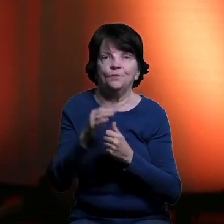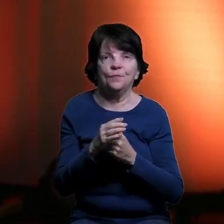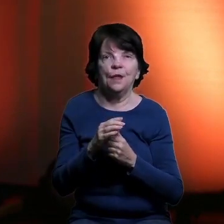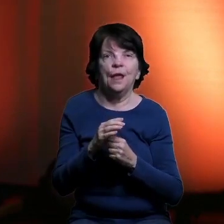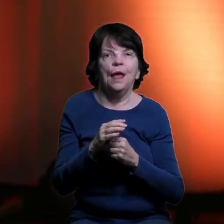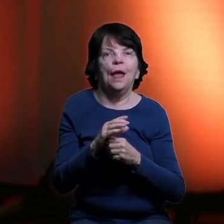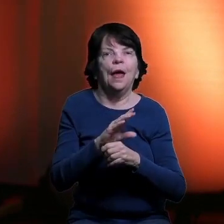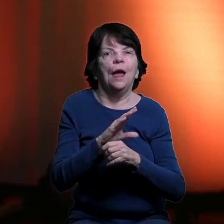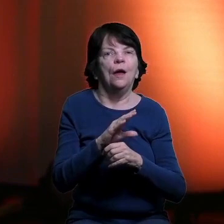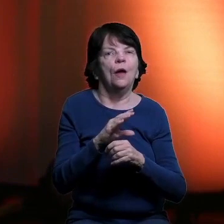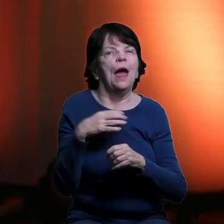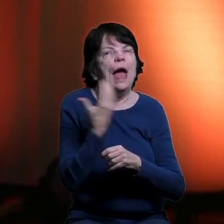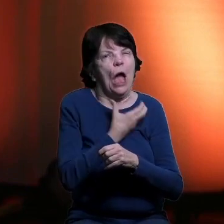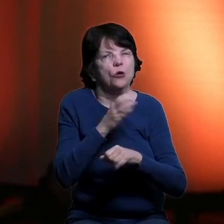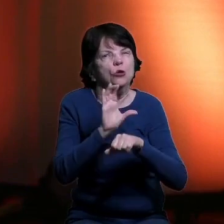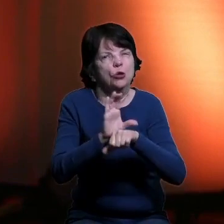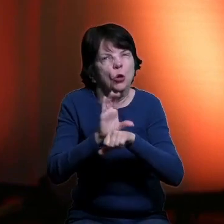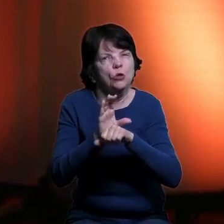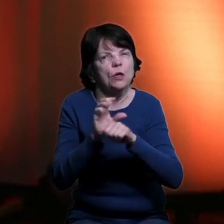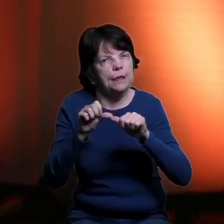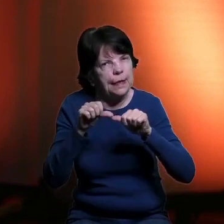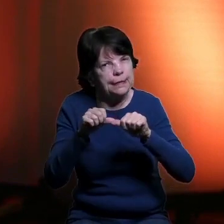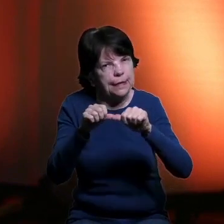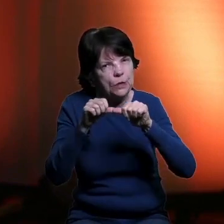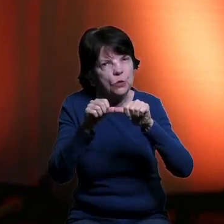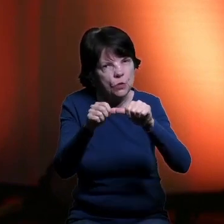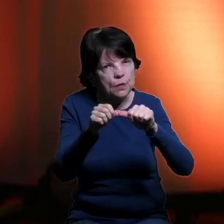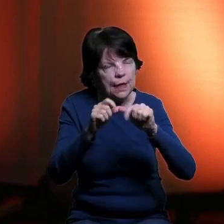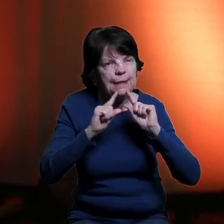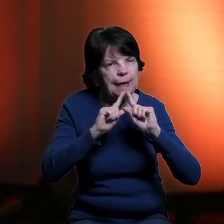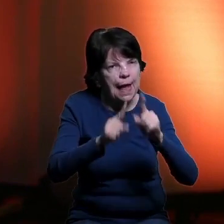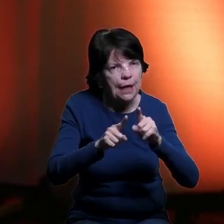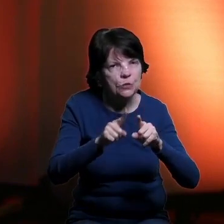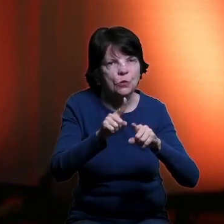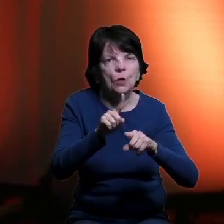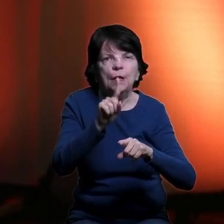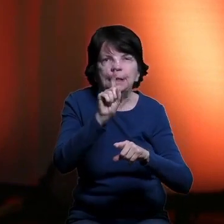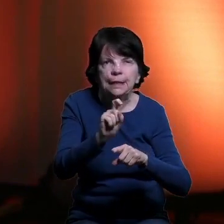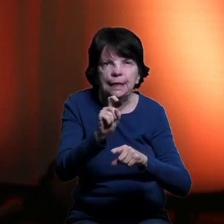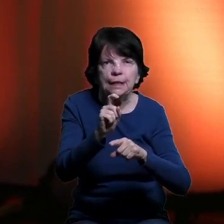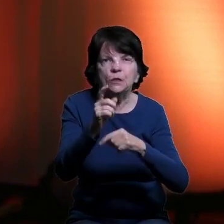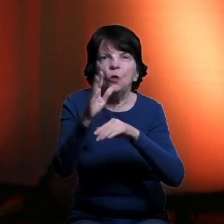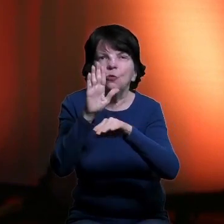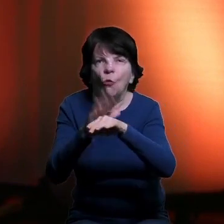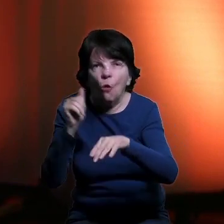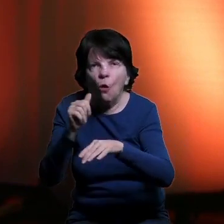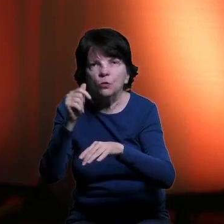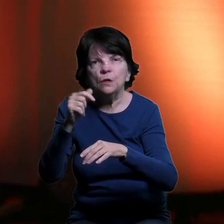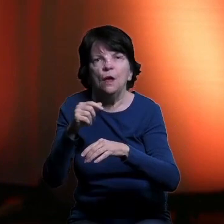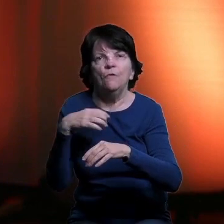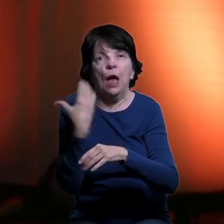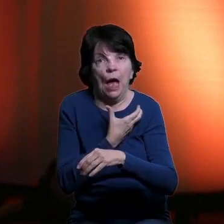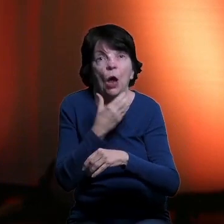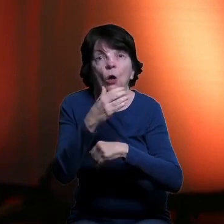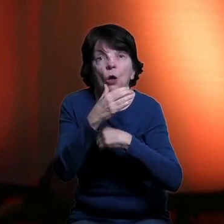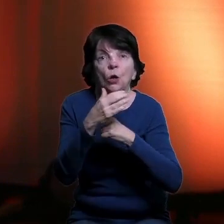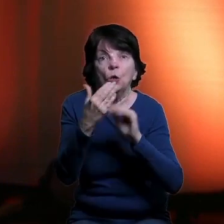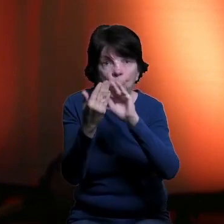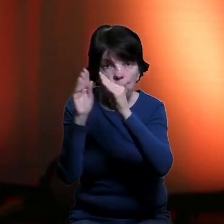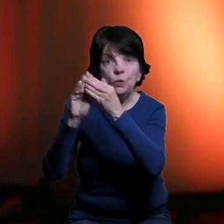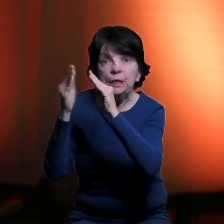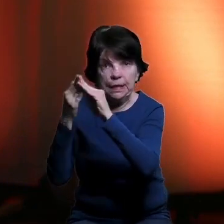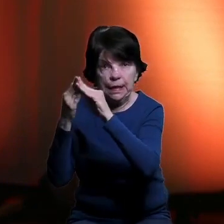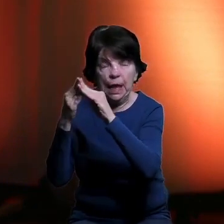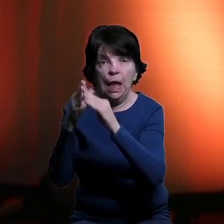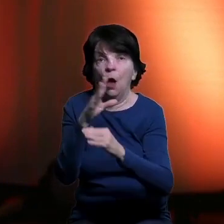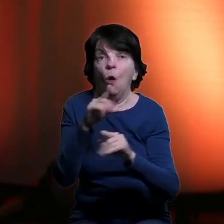to meet the essential needs of our community, not only spiritually speaking, but also through